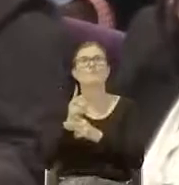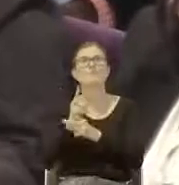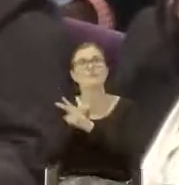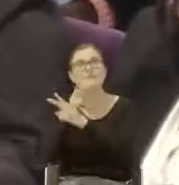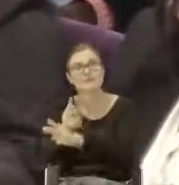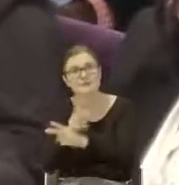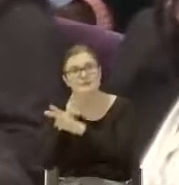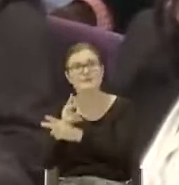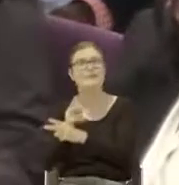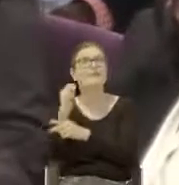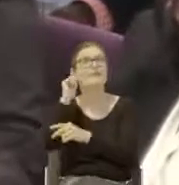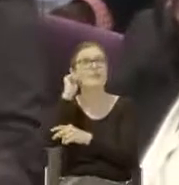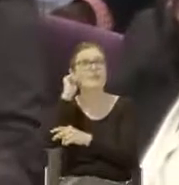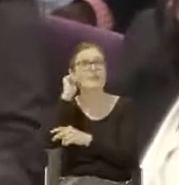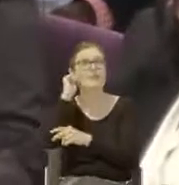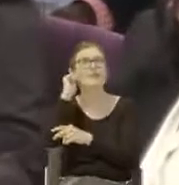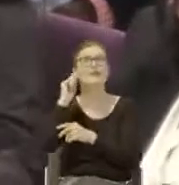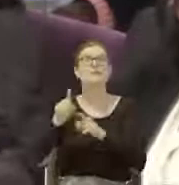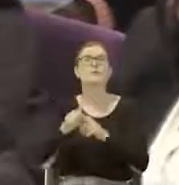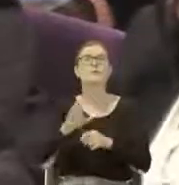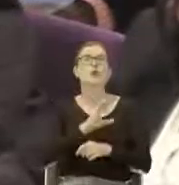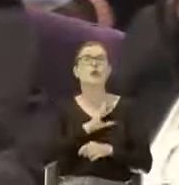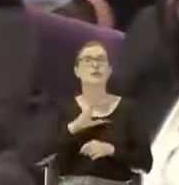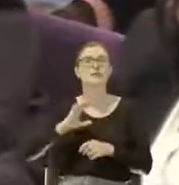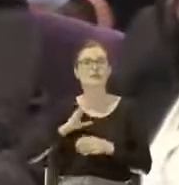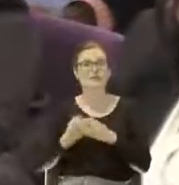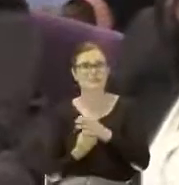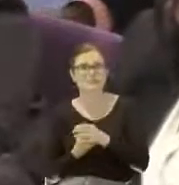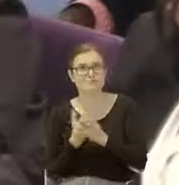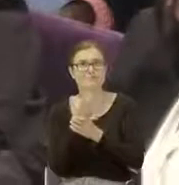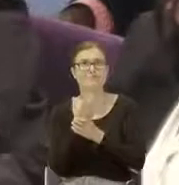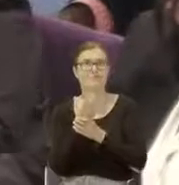we take serious issues that are facing